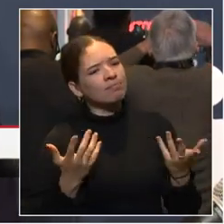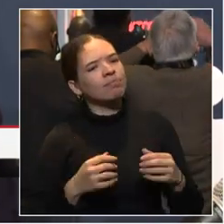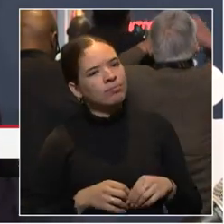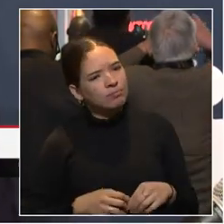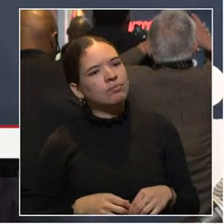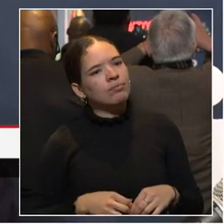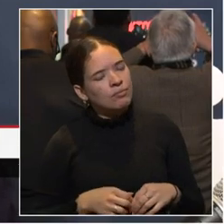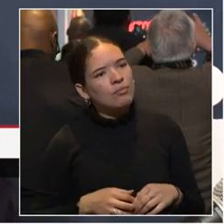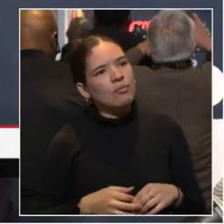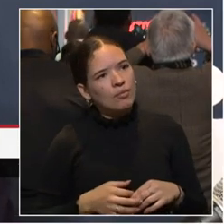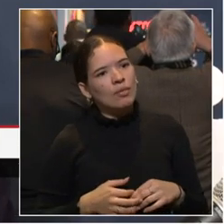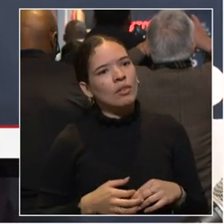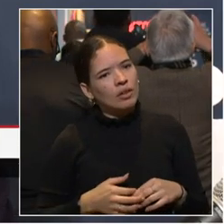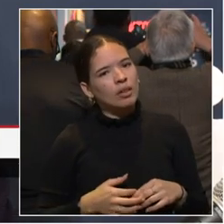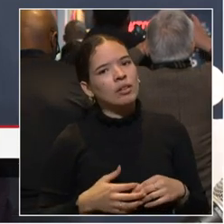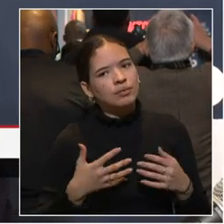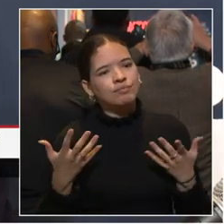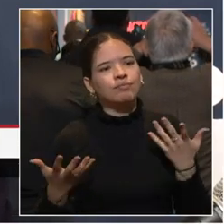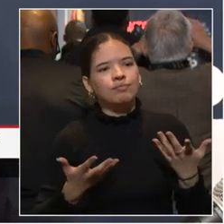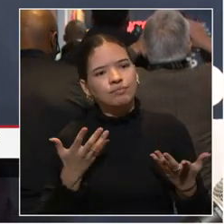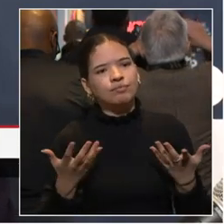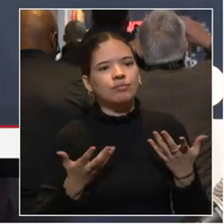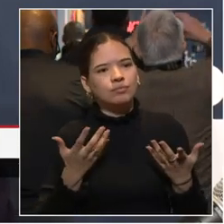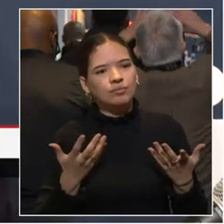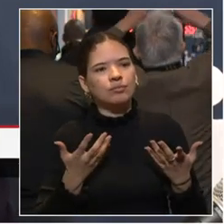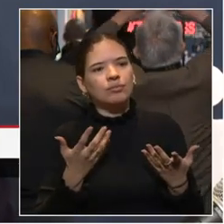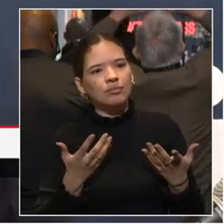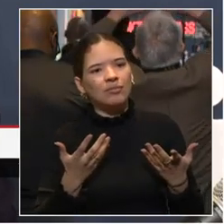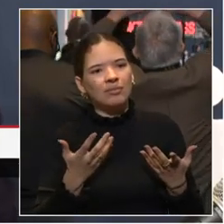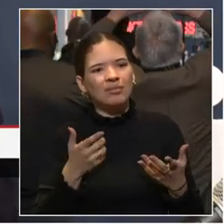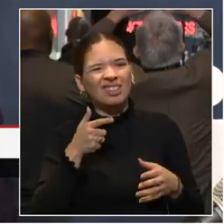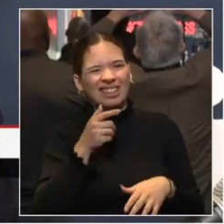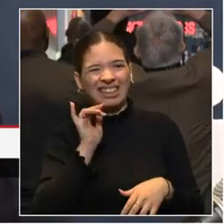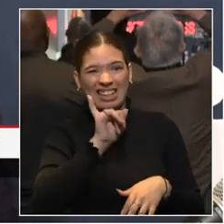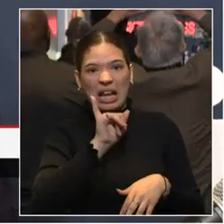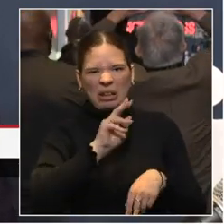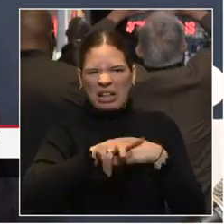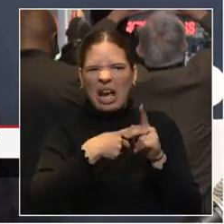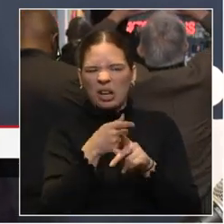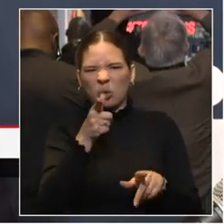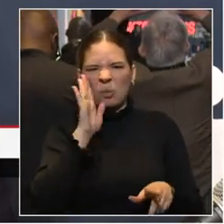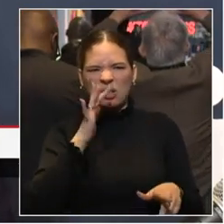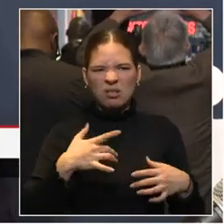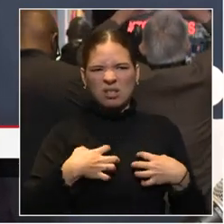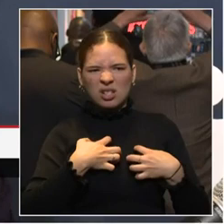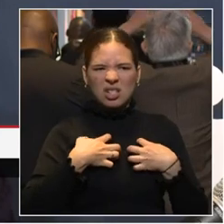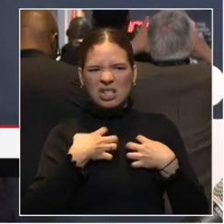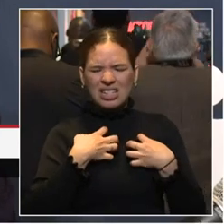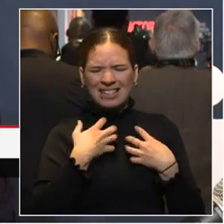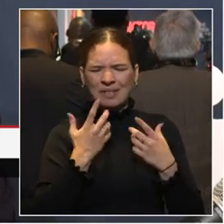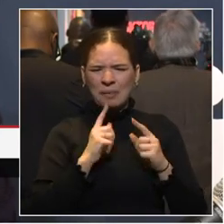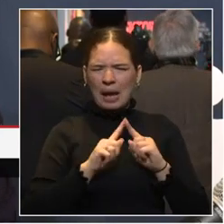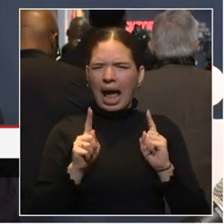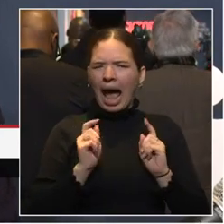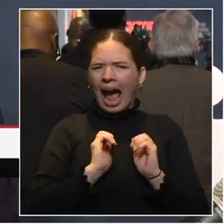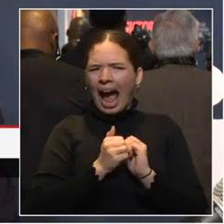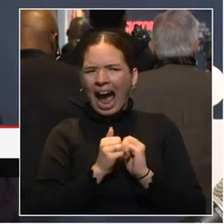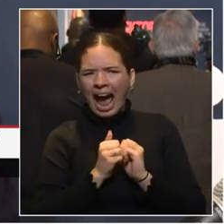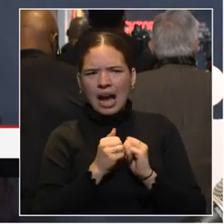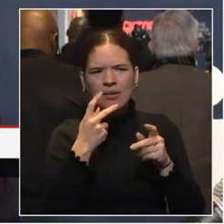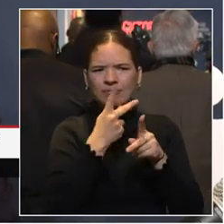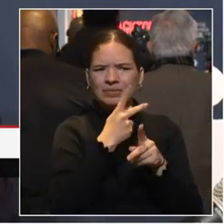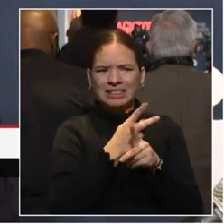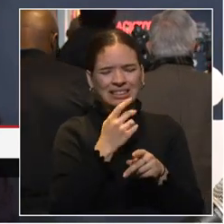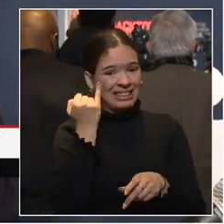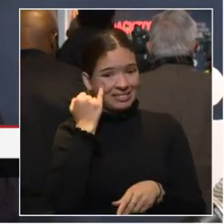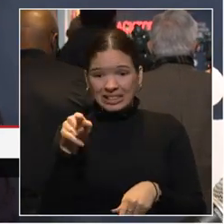some trial and error, but you're going to have supervisors both at your job site, but also in the program that can